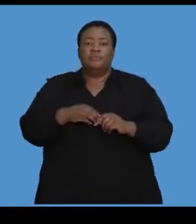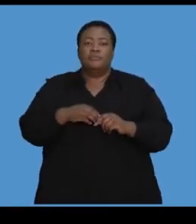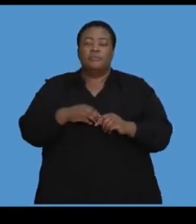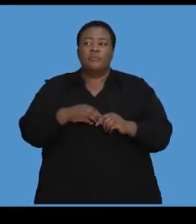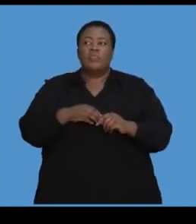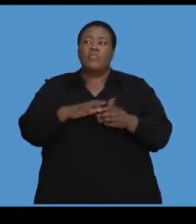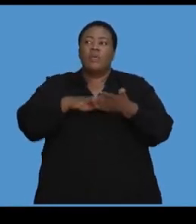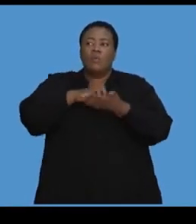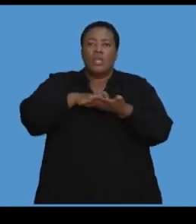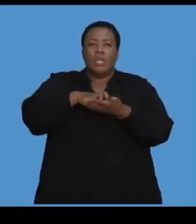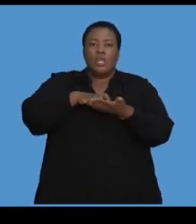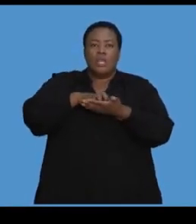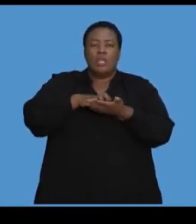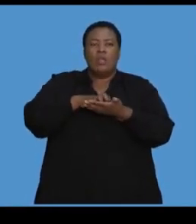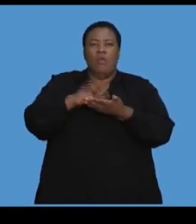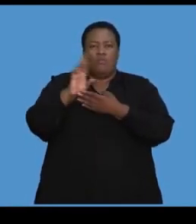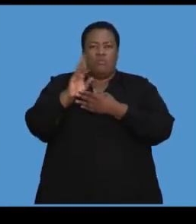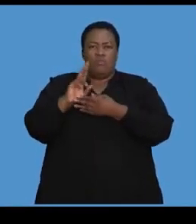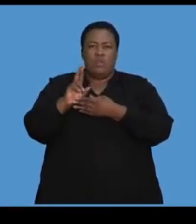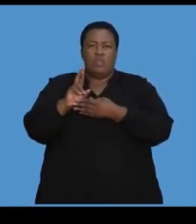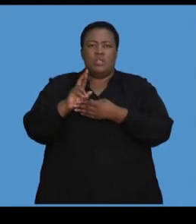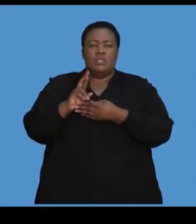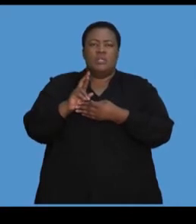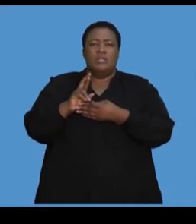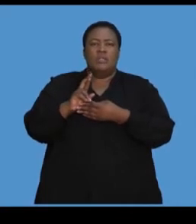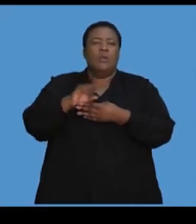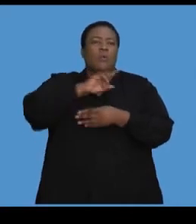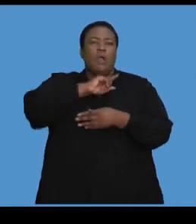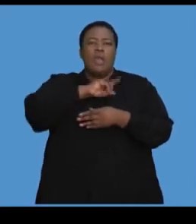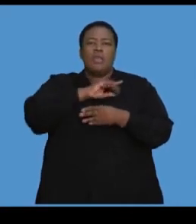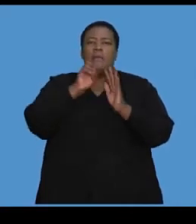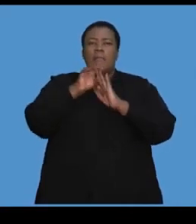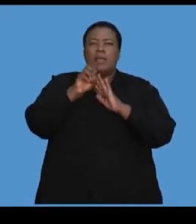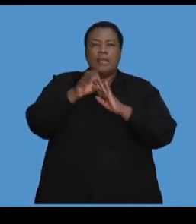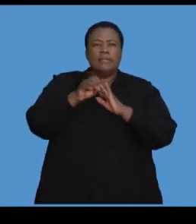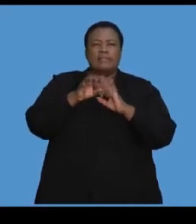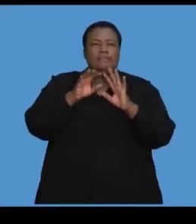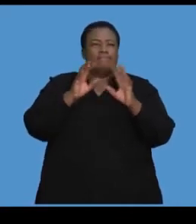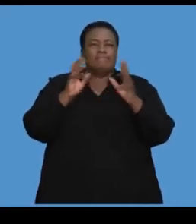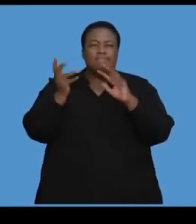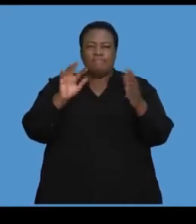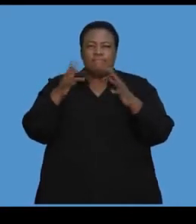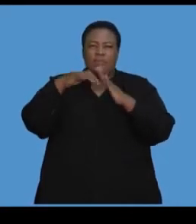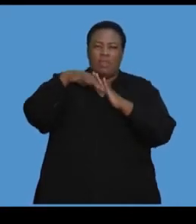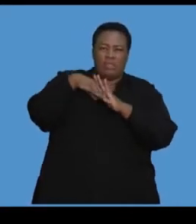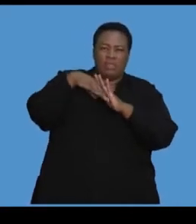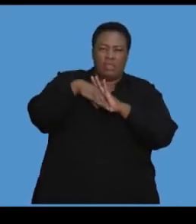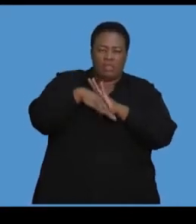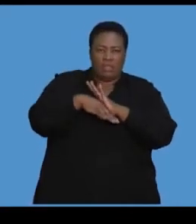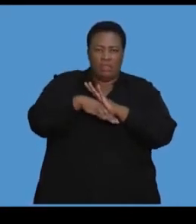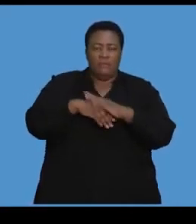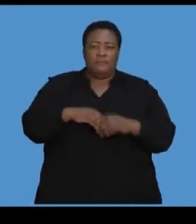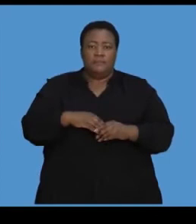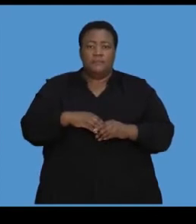the weakening of a currency as a result of market forces. The weakening of a currency as a result of